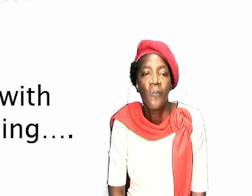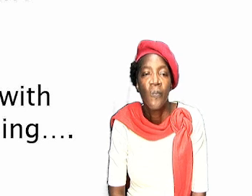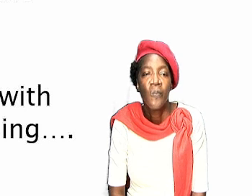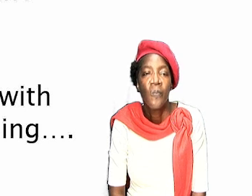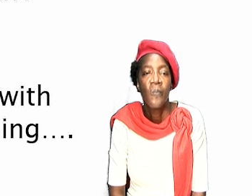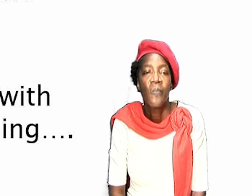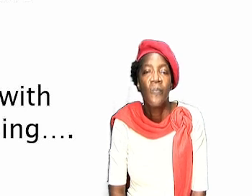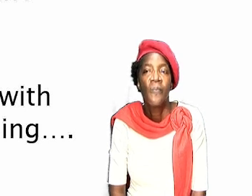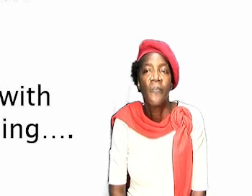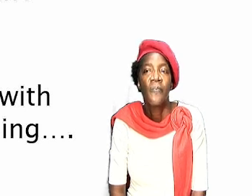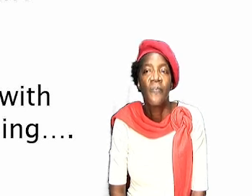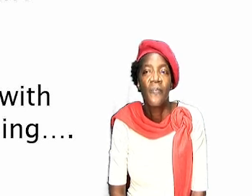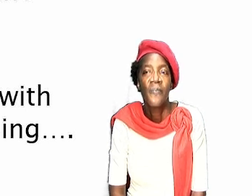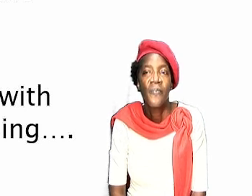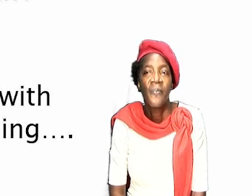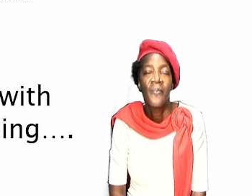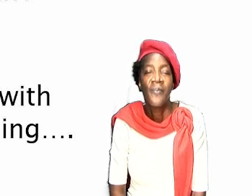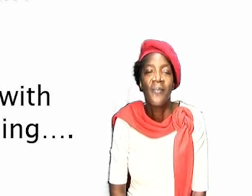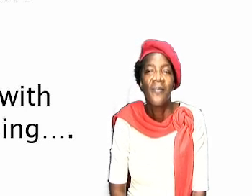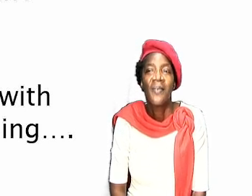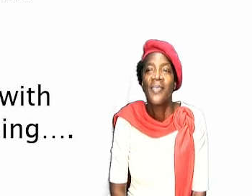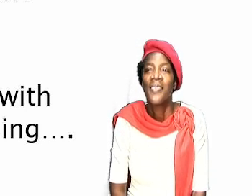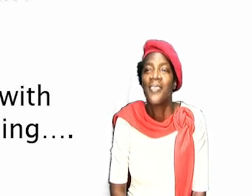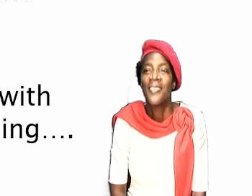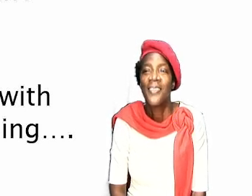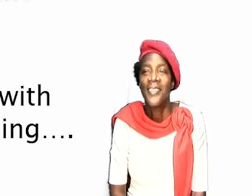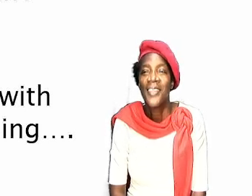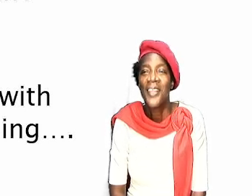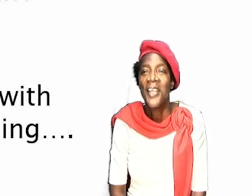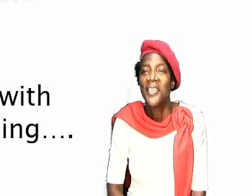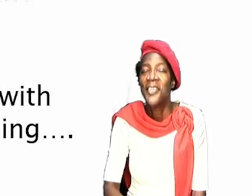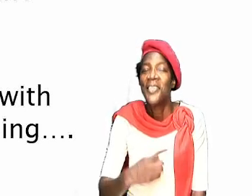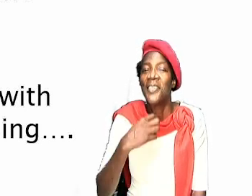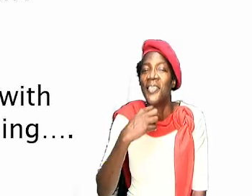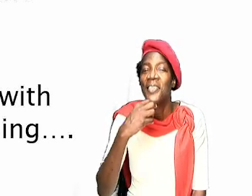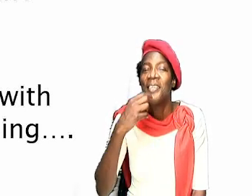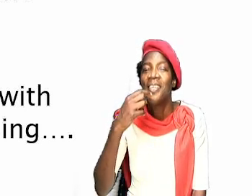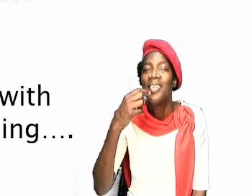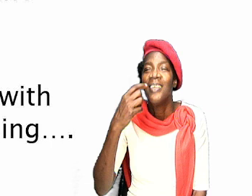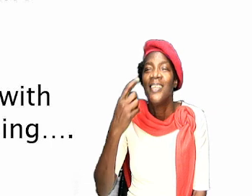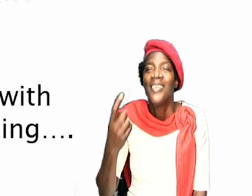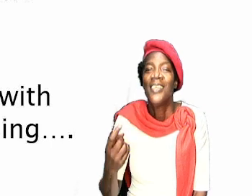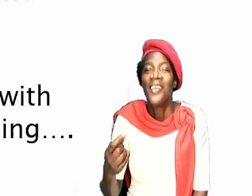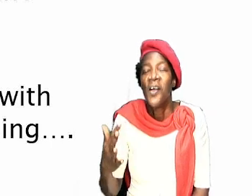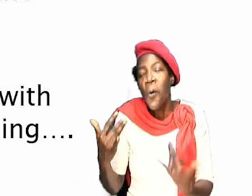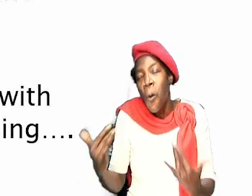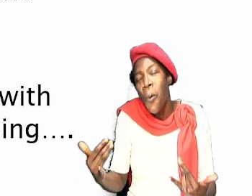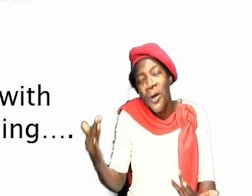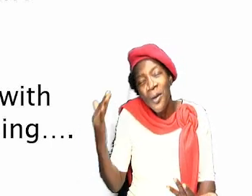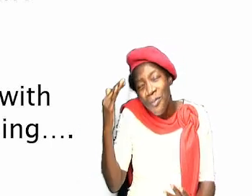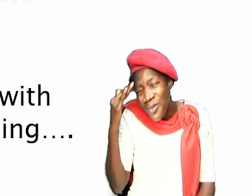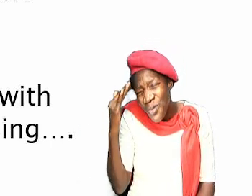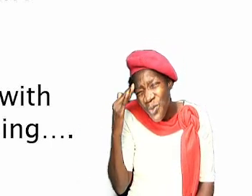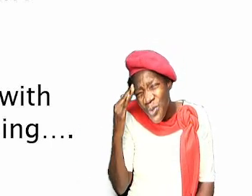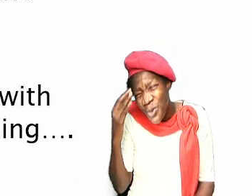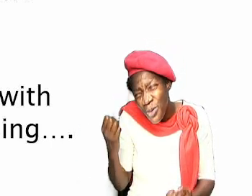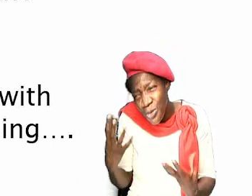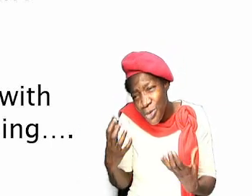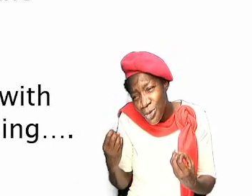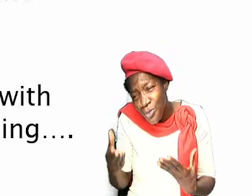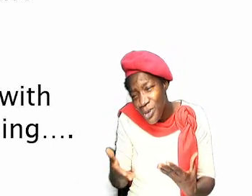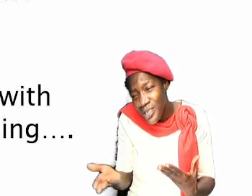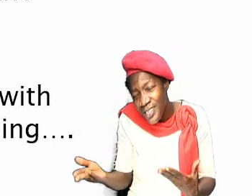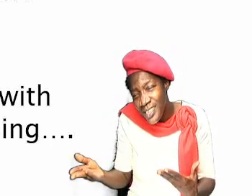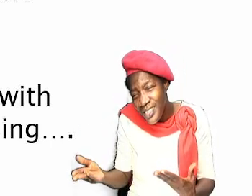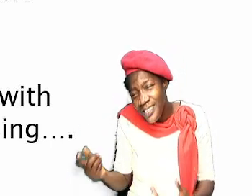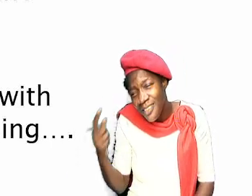Then the man said, David, the Saul's servant, how him know so much things about David? I